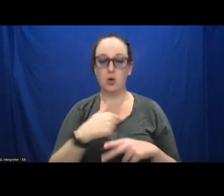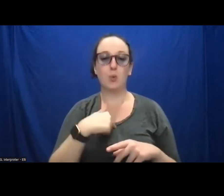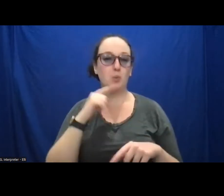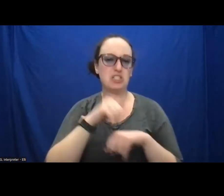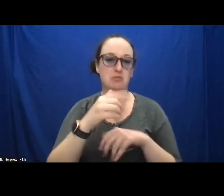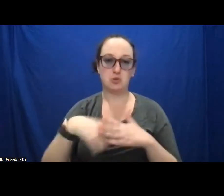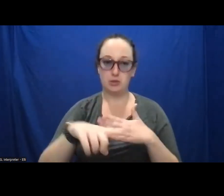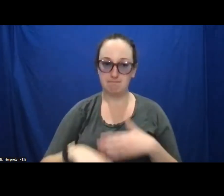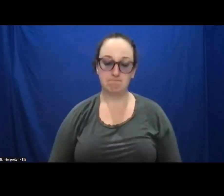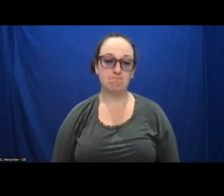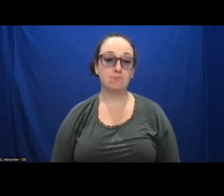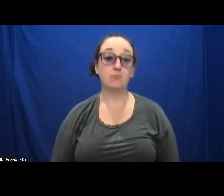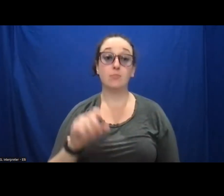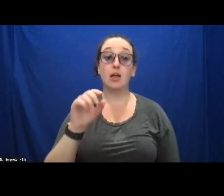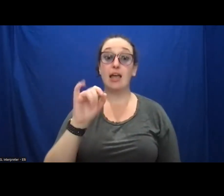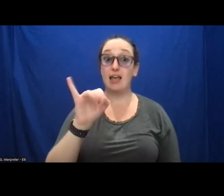can also email